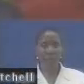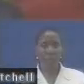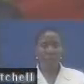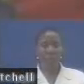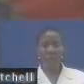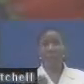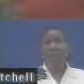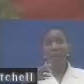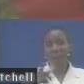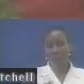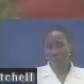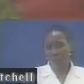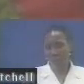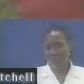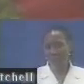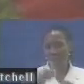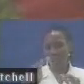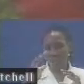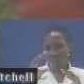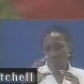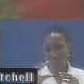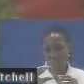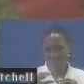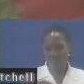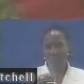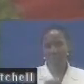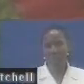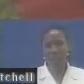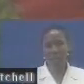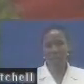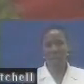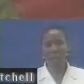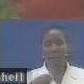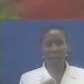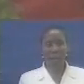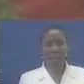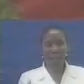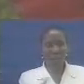economy, revenues performed below expectation,